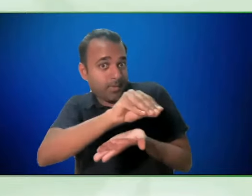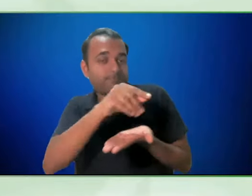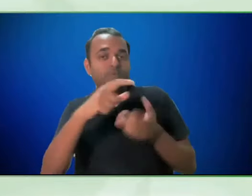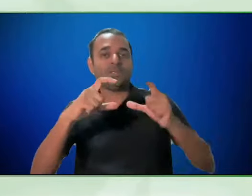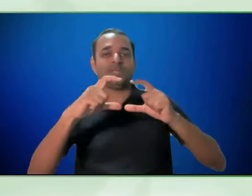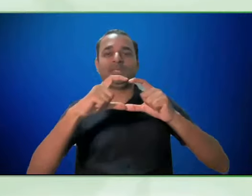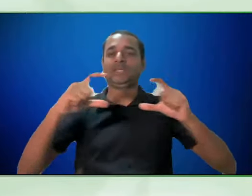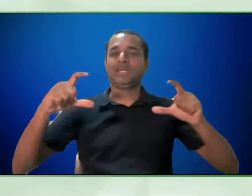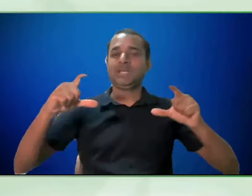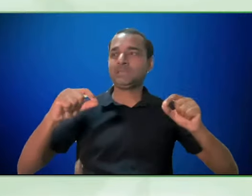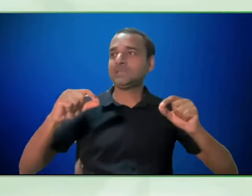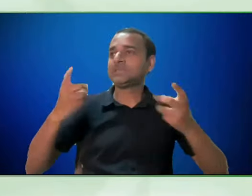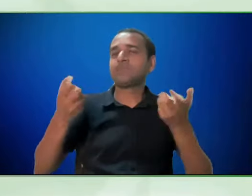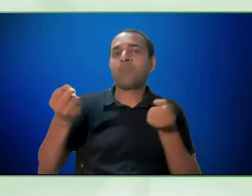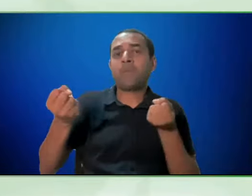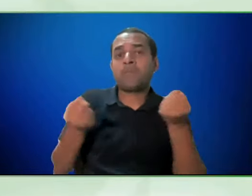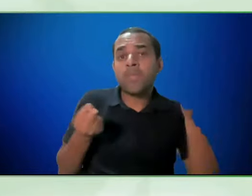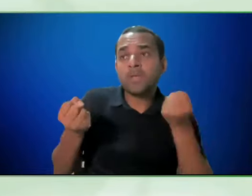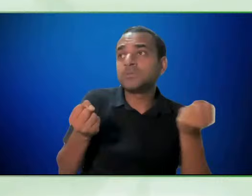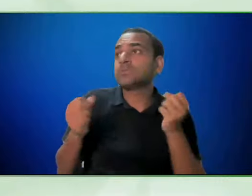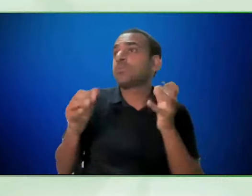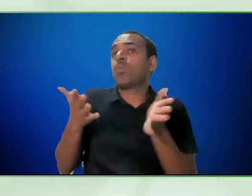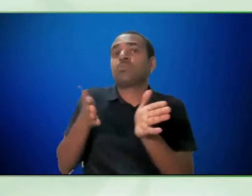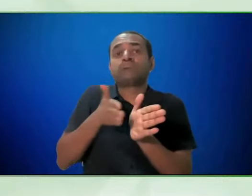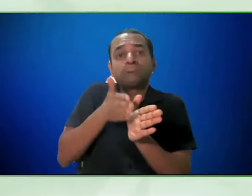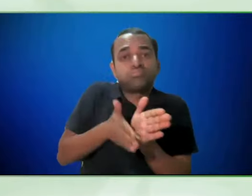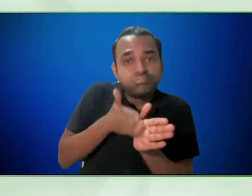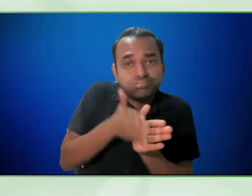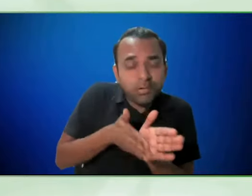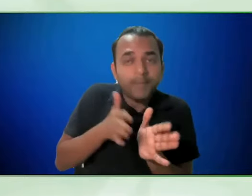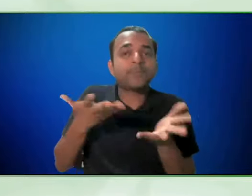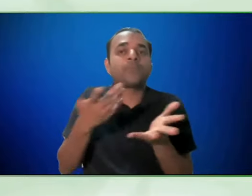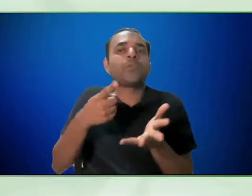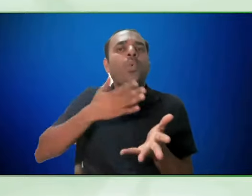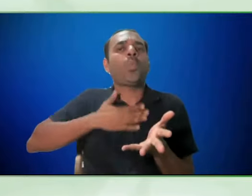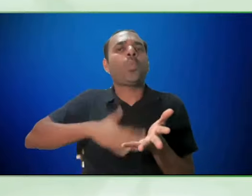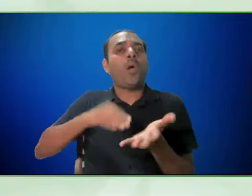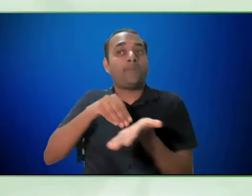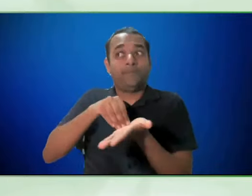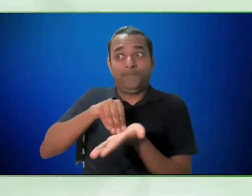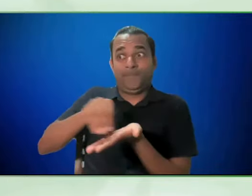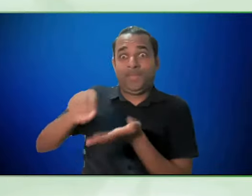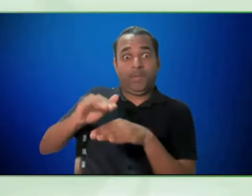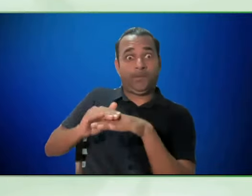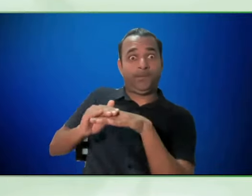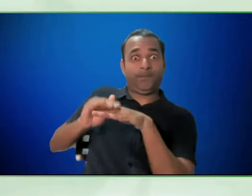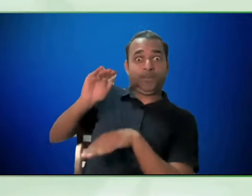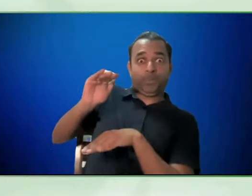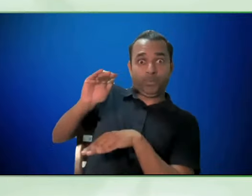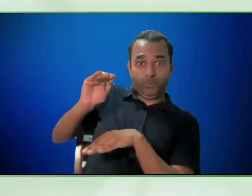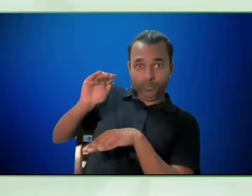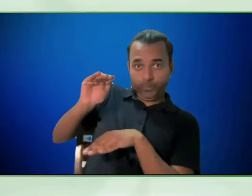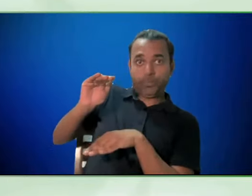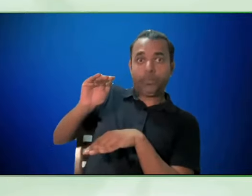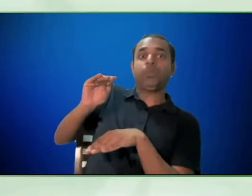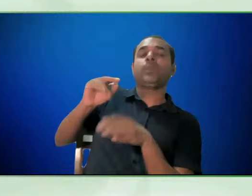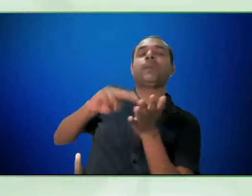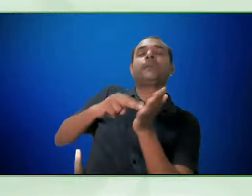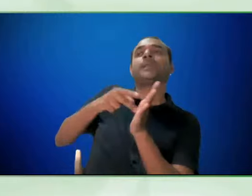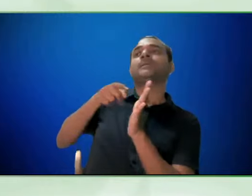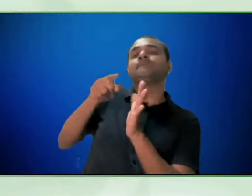benches at bus stops or better lighting and so on. In many situations, you can see that these